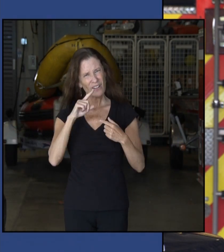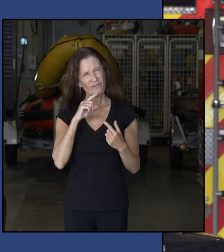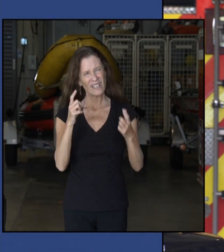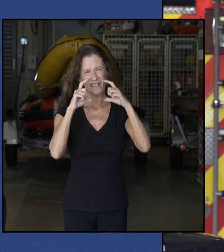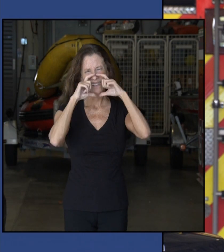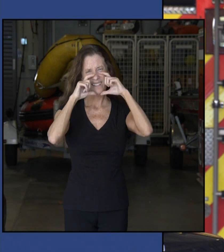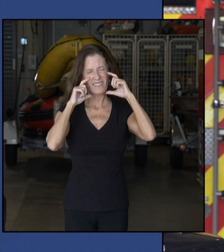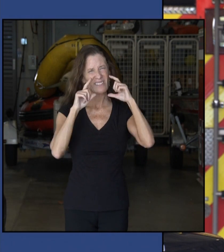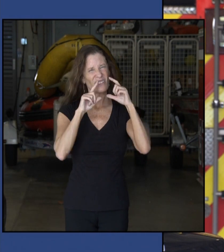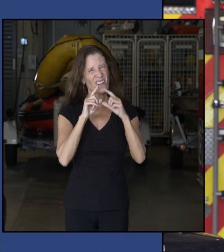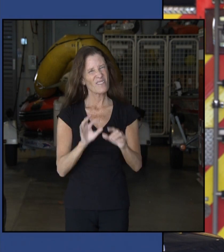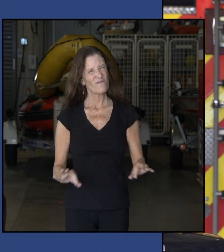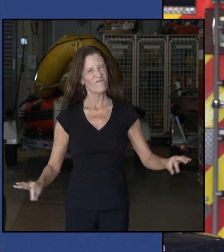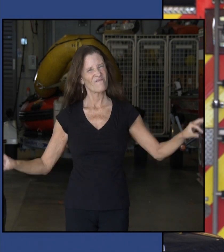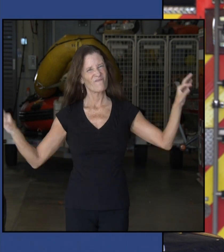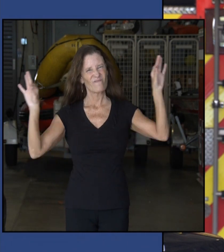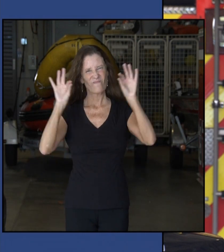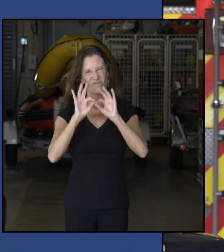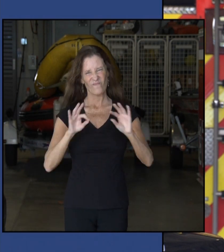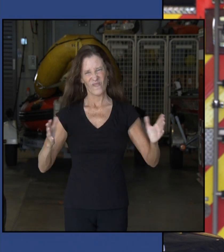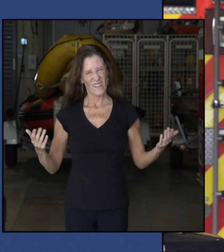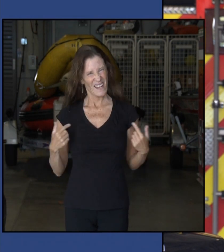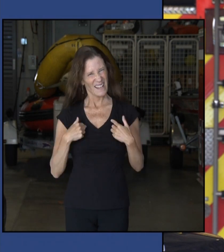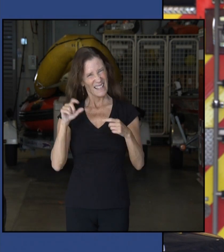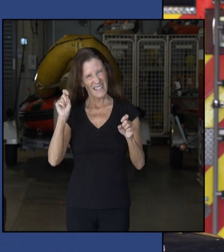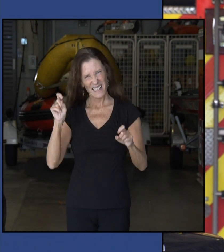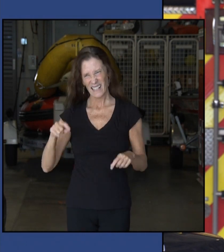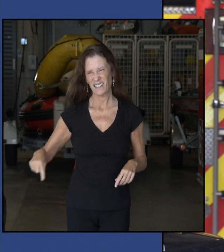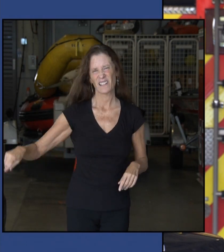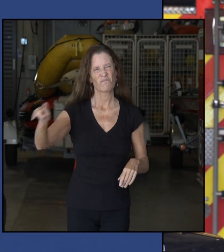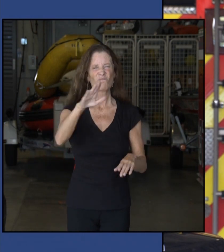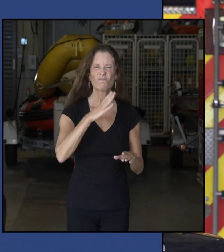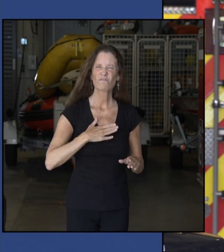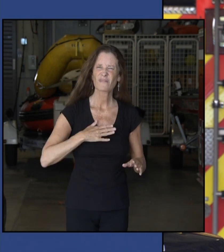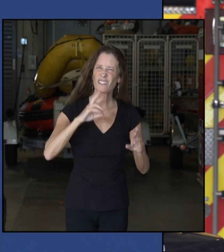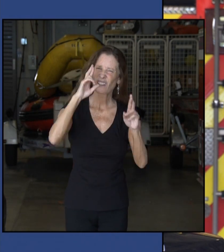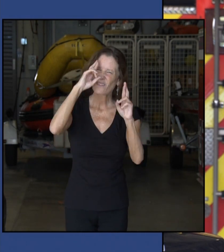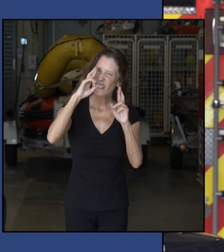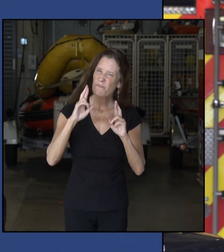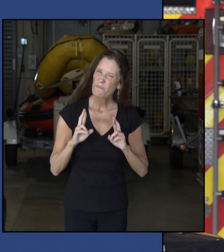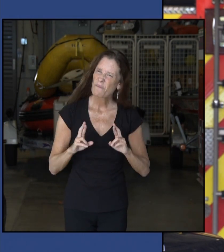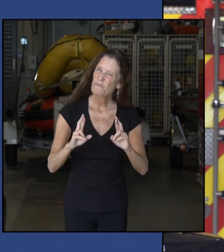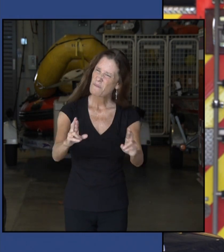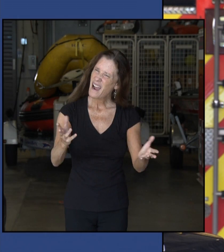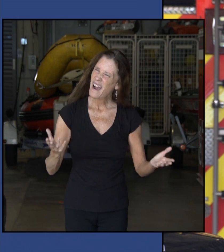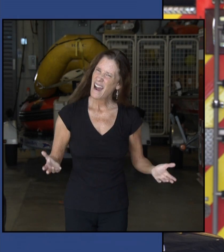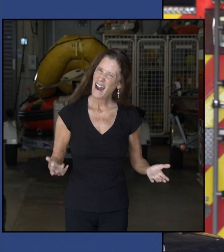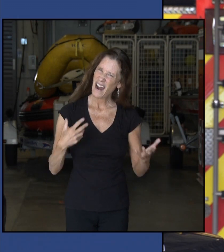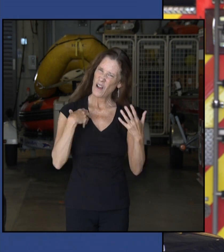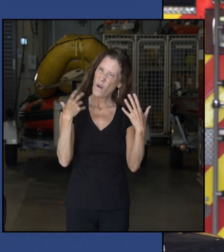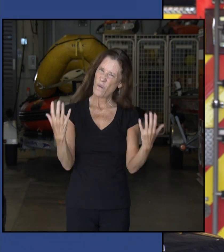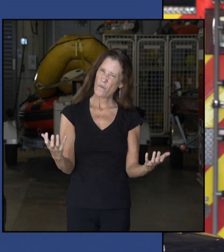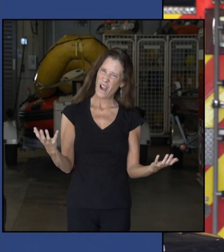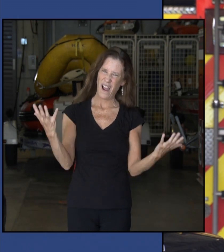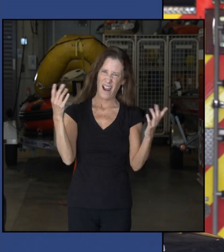respect to your fellow Pennsylvanians. And in the end, that's what's going to motivate. If all